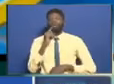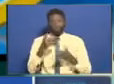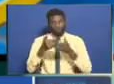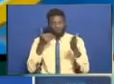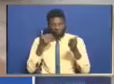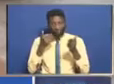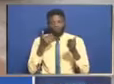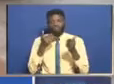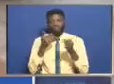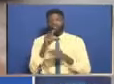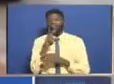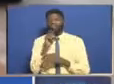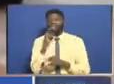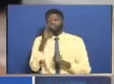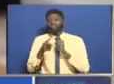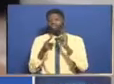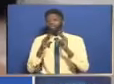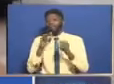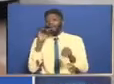election.